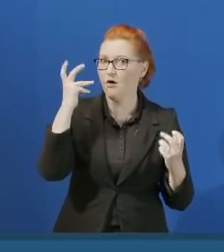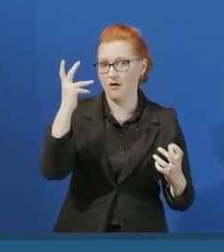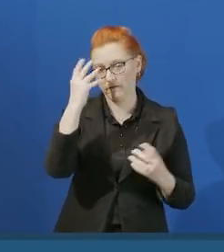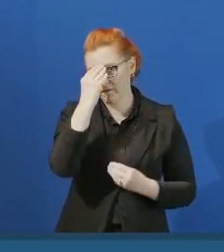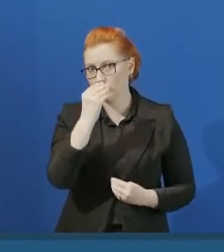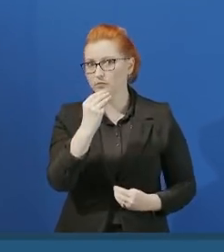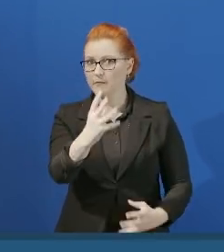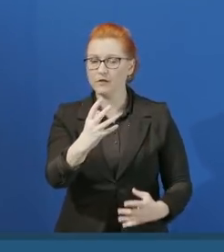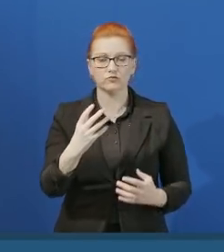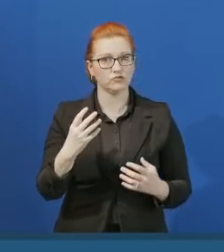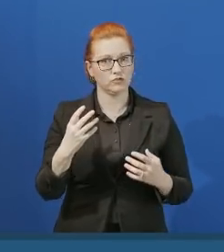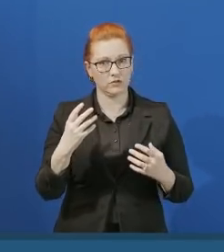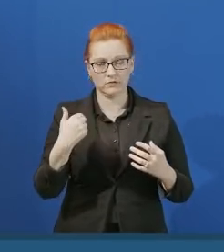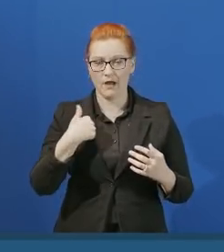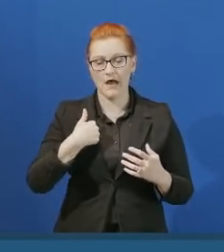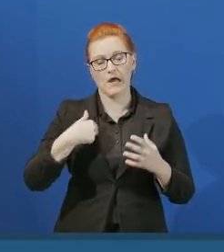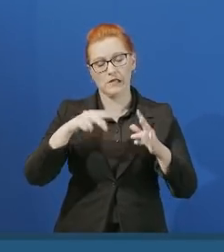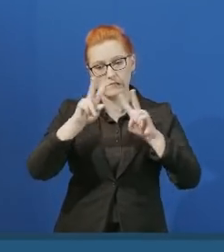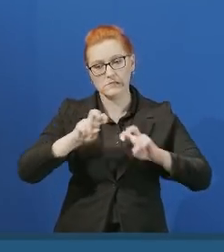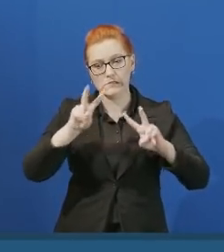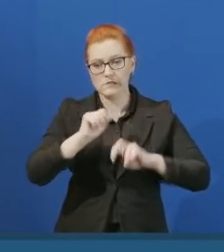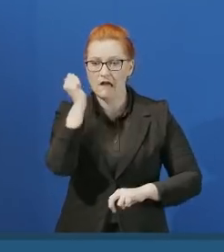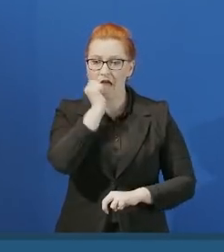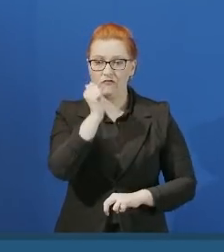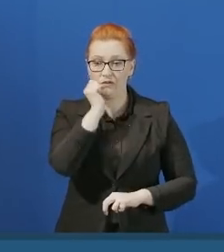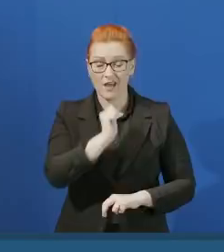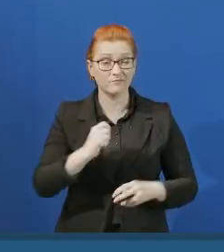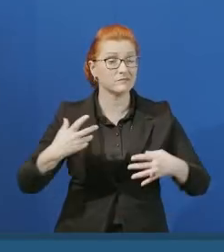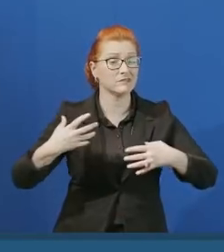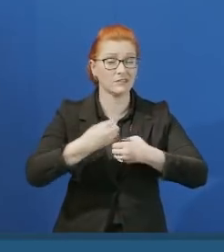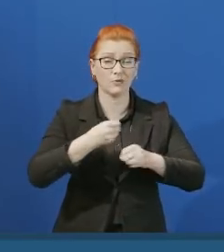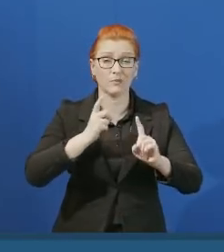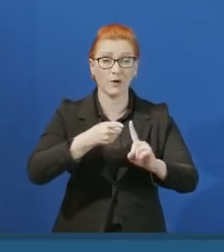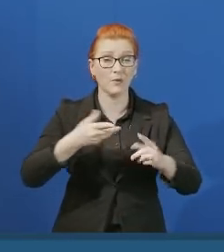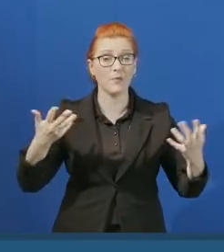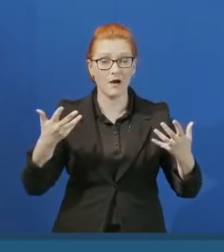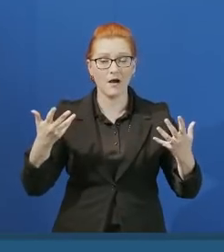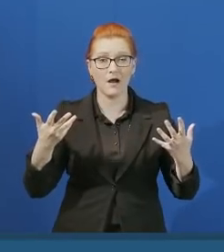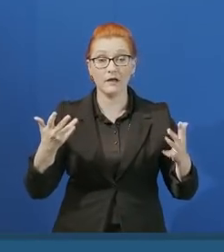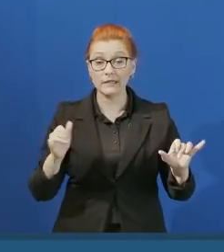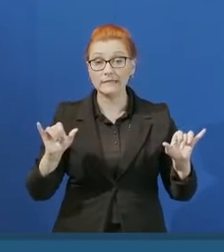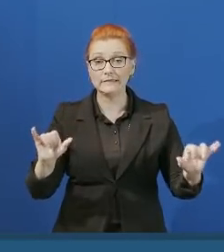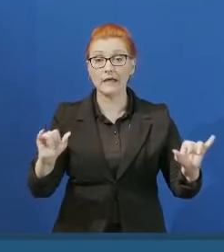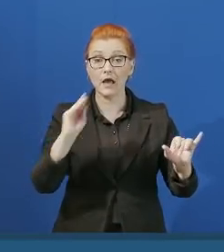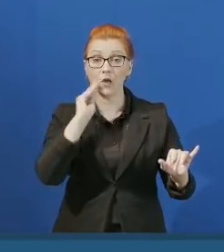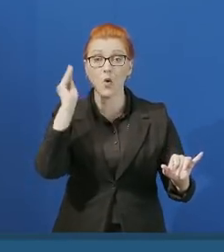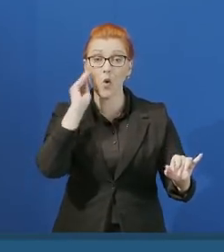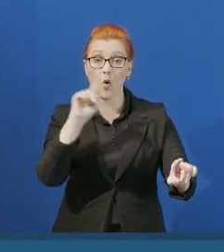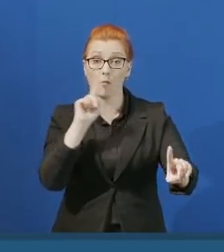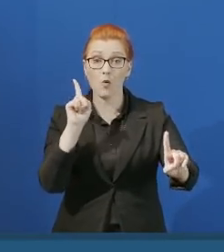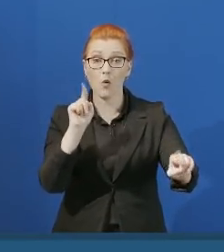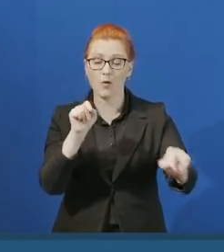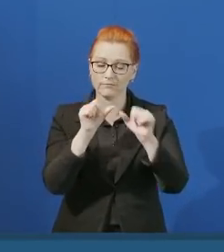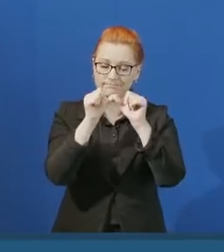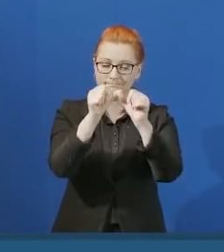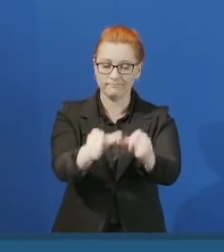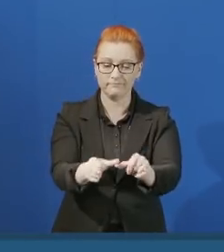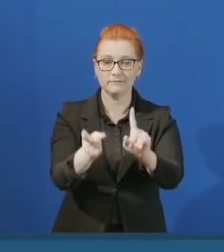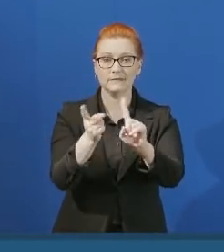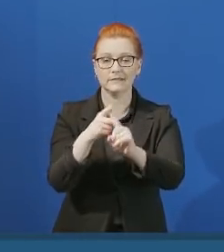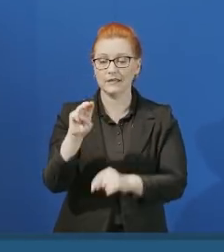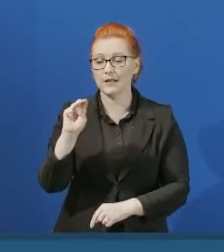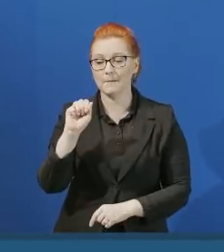to summarize it, I would say that the stay-at-home order is in effect until May 15th,